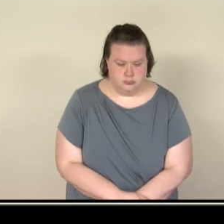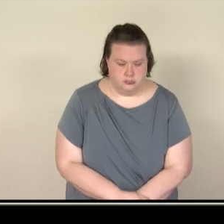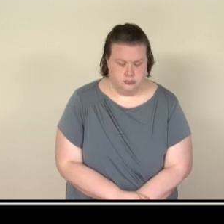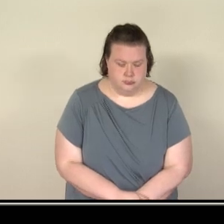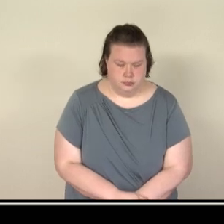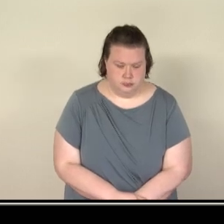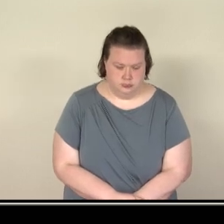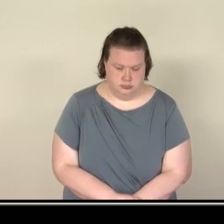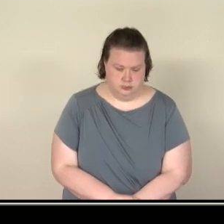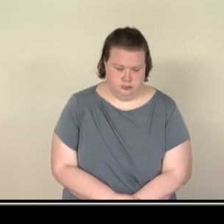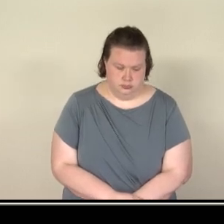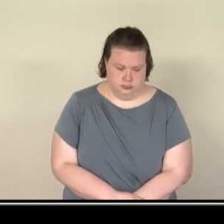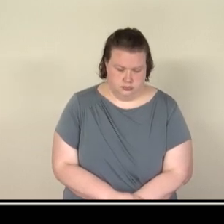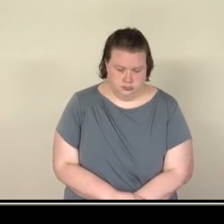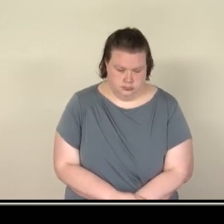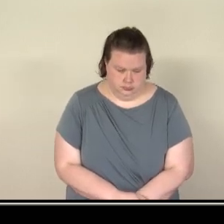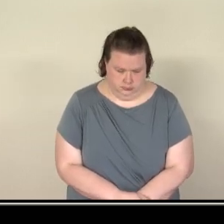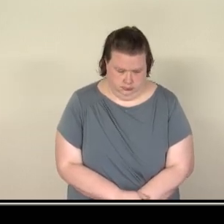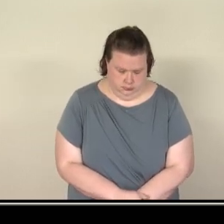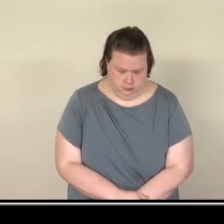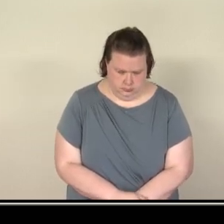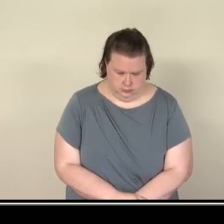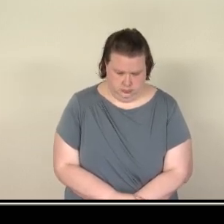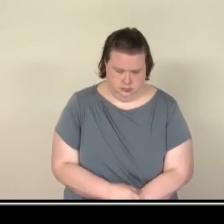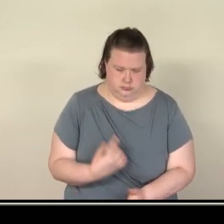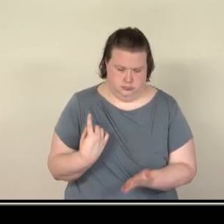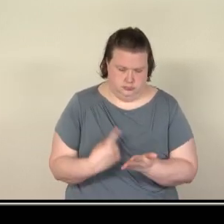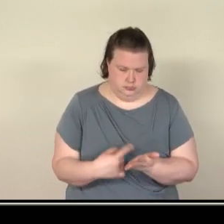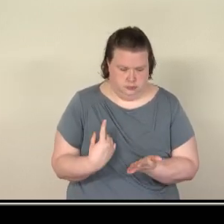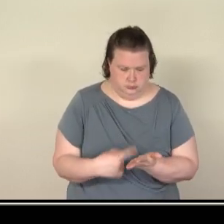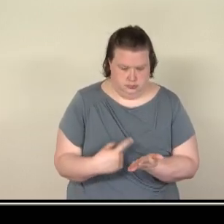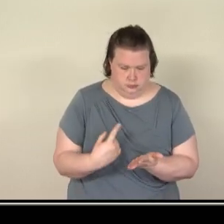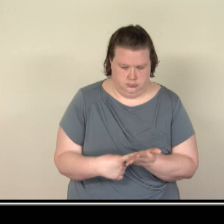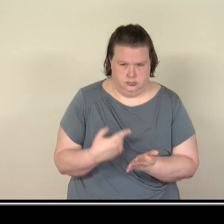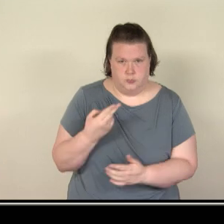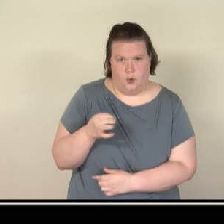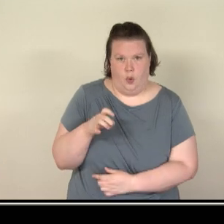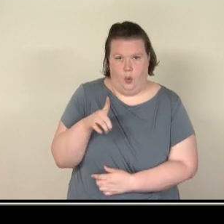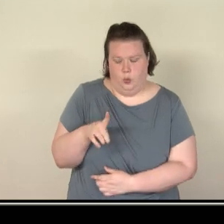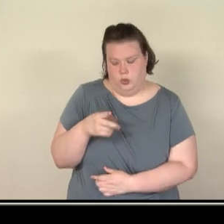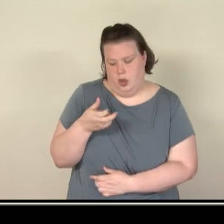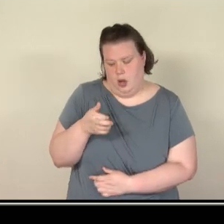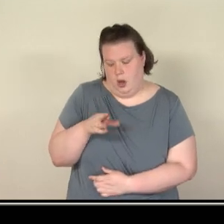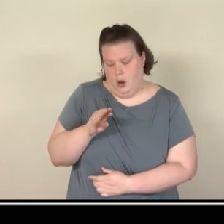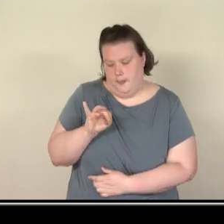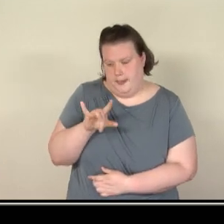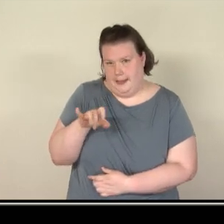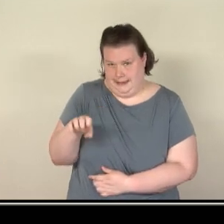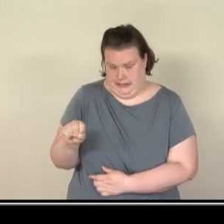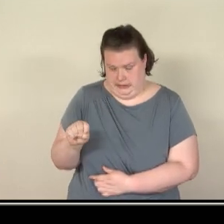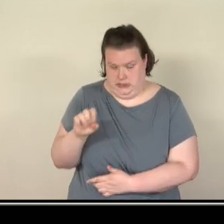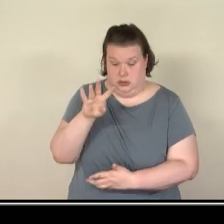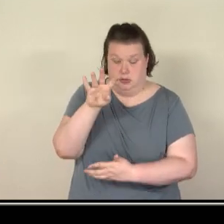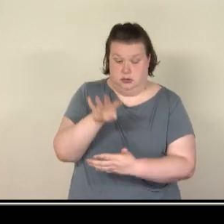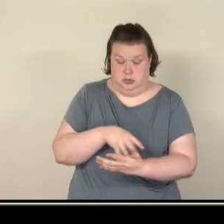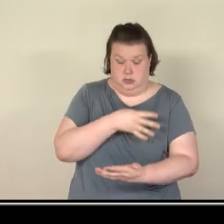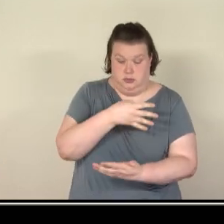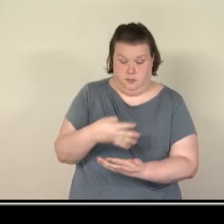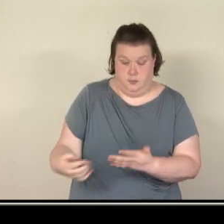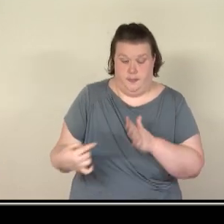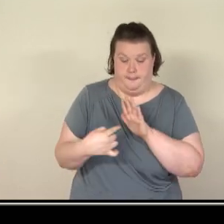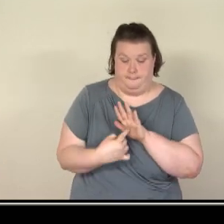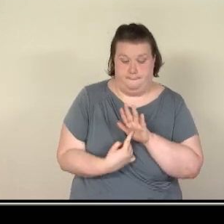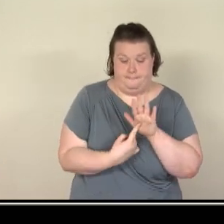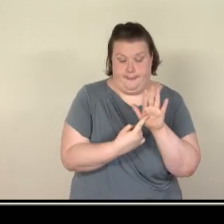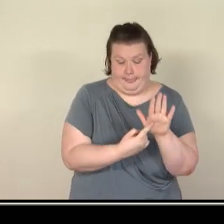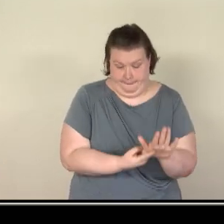So we talked a little bit about the hold harmless, and this chart shows what the state has